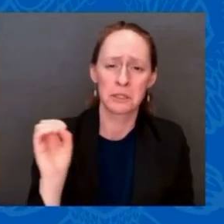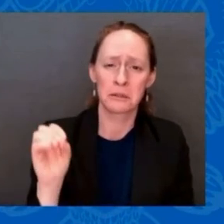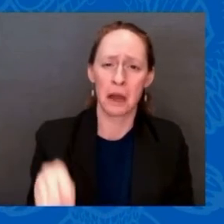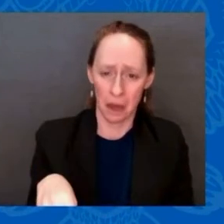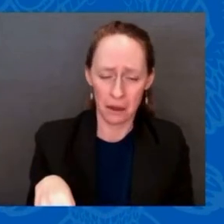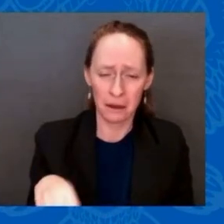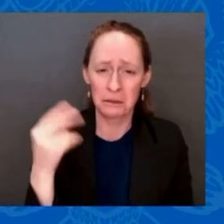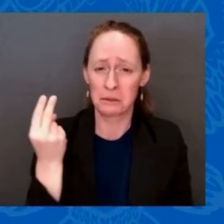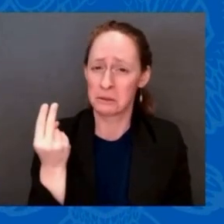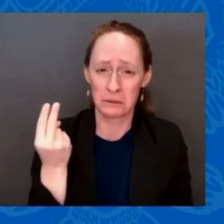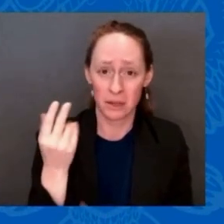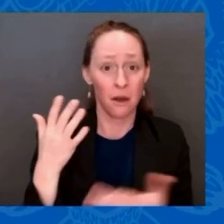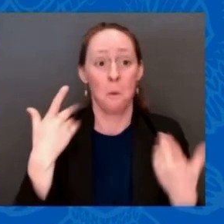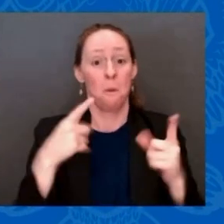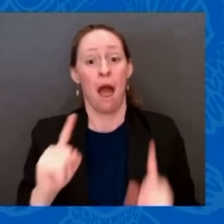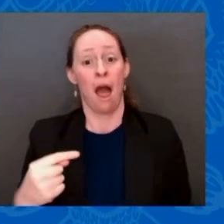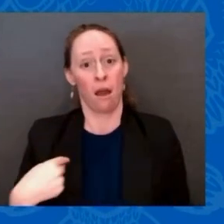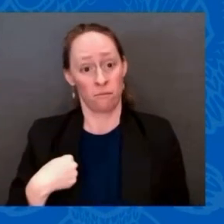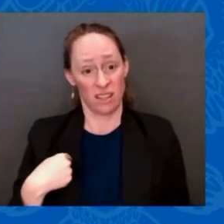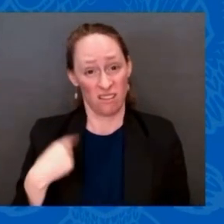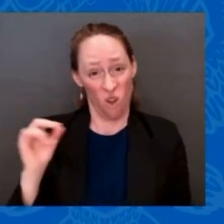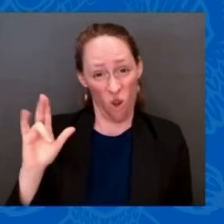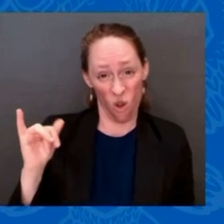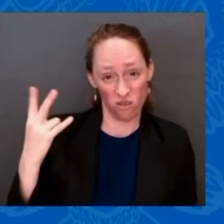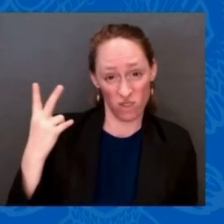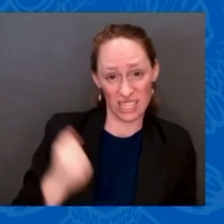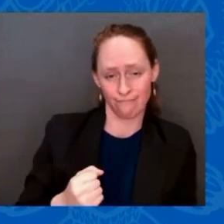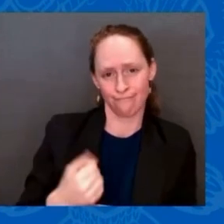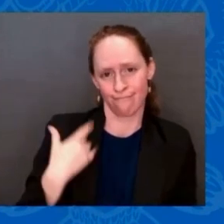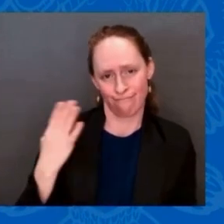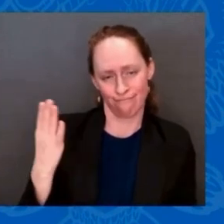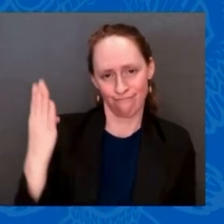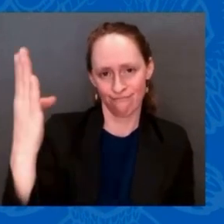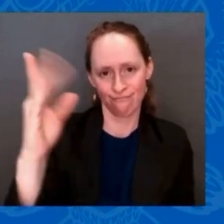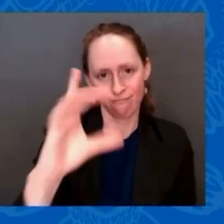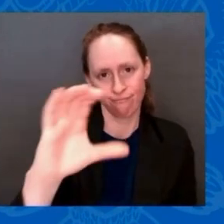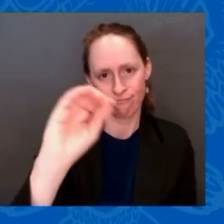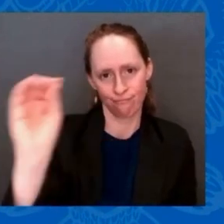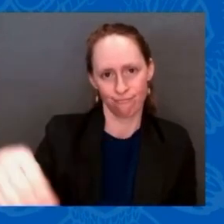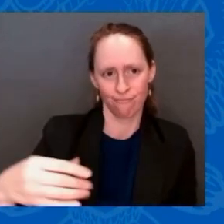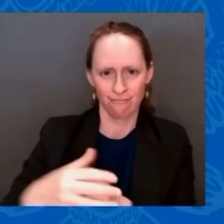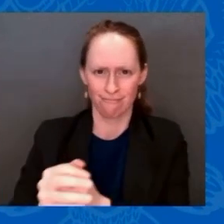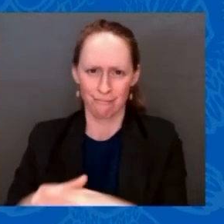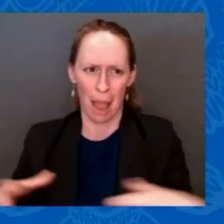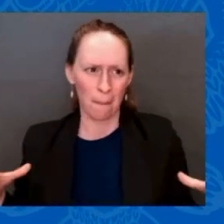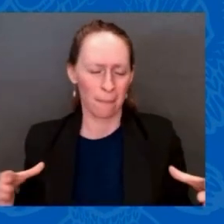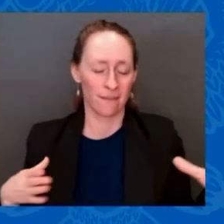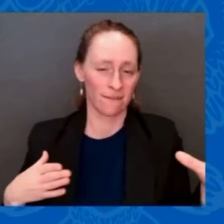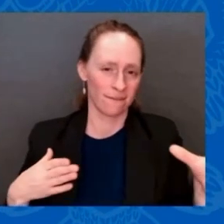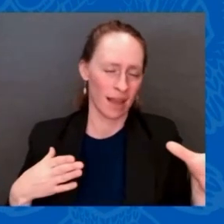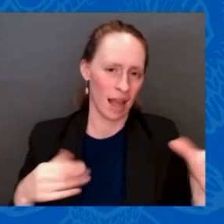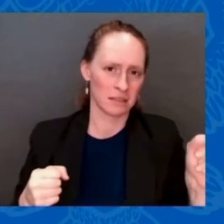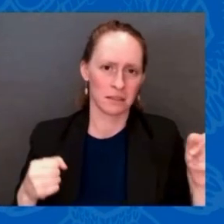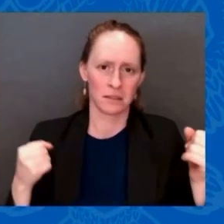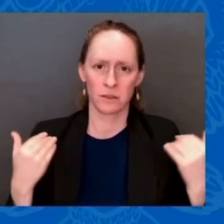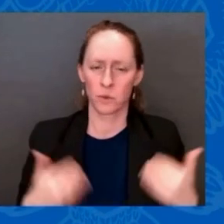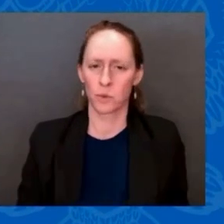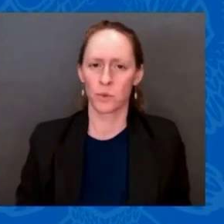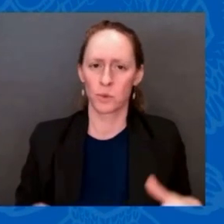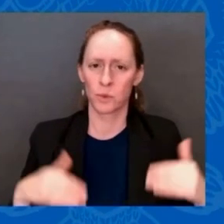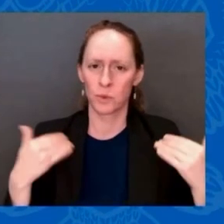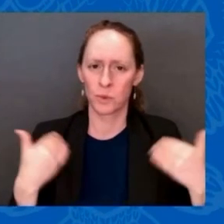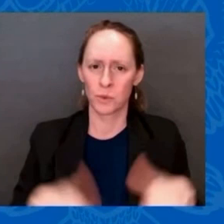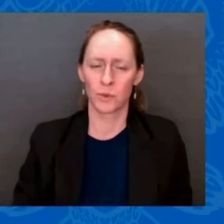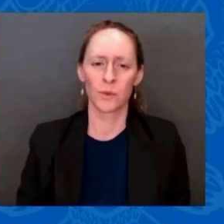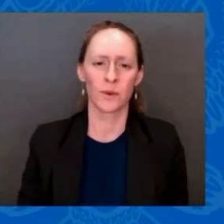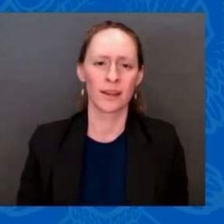With the help of all the members of Congress are here, and I'm not being solicitous. Look, we're in West Virginia. Used to,